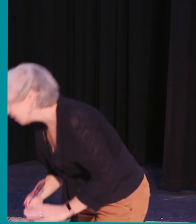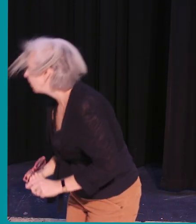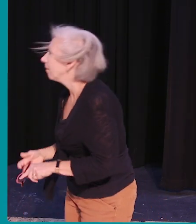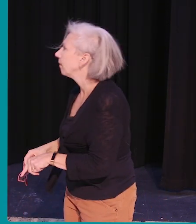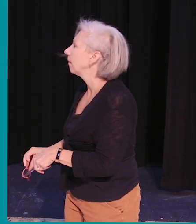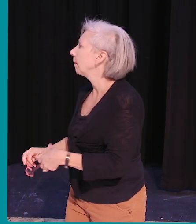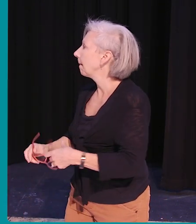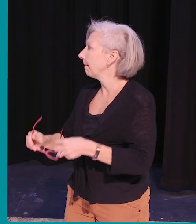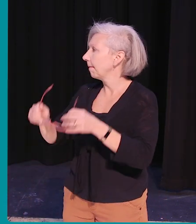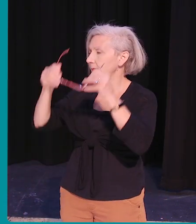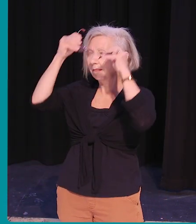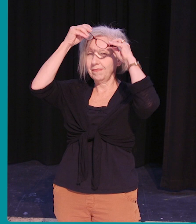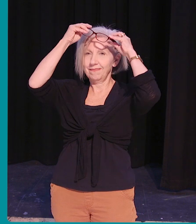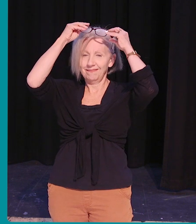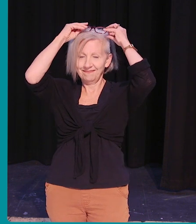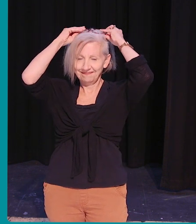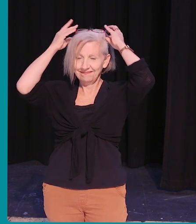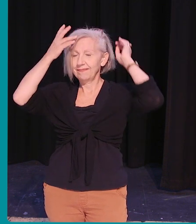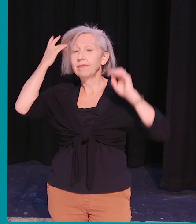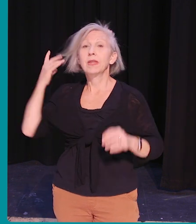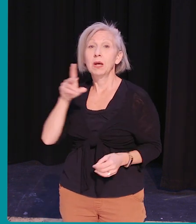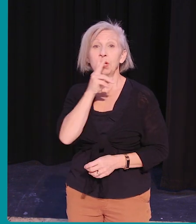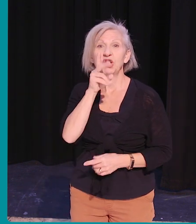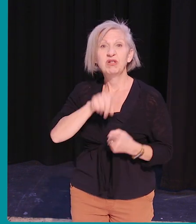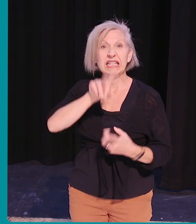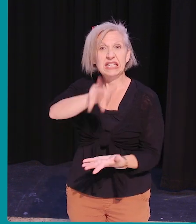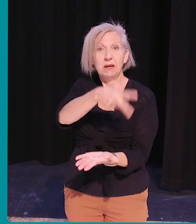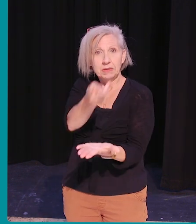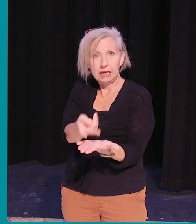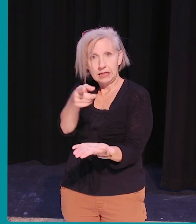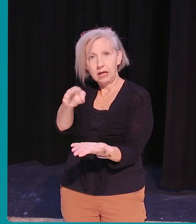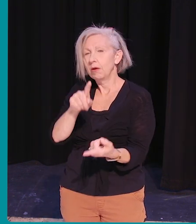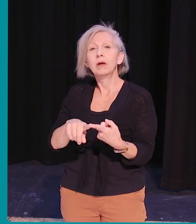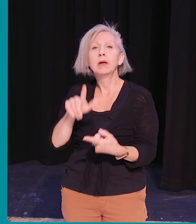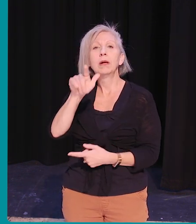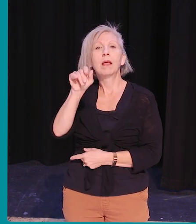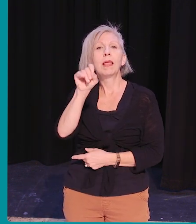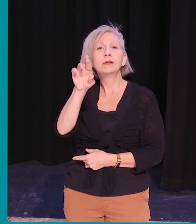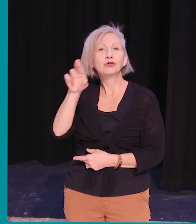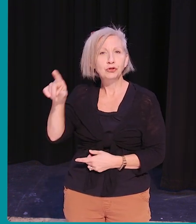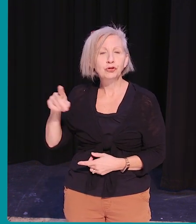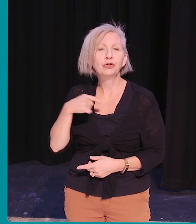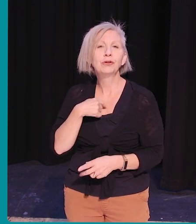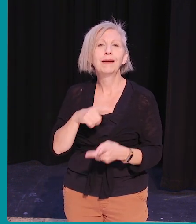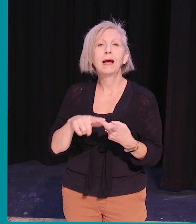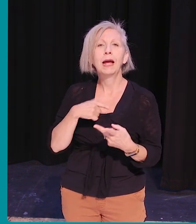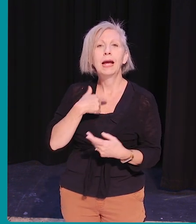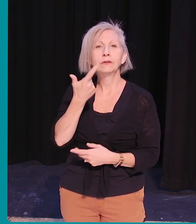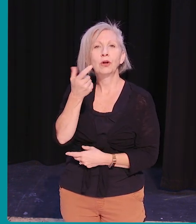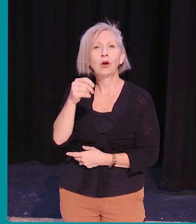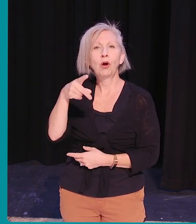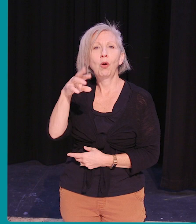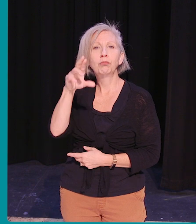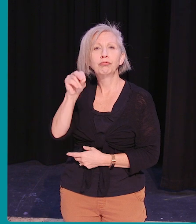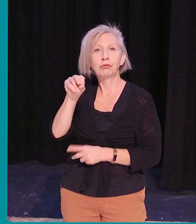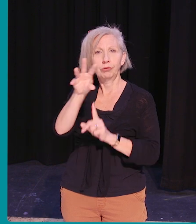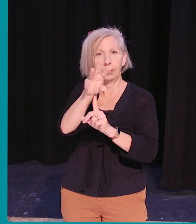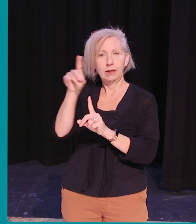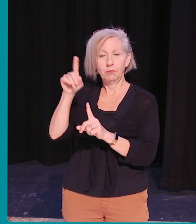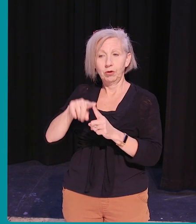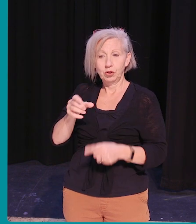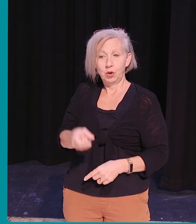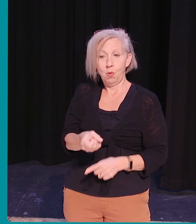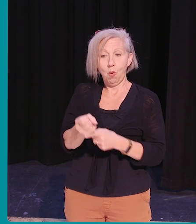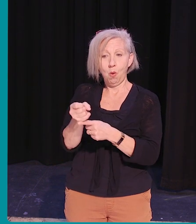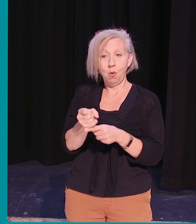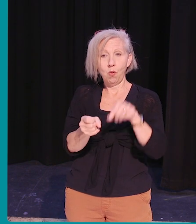Lasers, sharks, lasers, good stuff, right? And there's also a GoPro mount where you can put a GoPro camera. And so, you hold it by the handle, the GoPro camera's